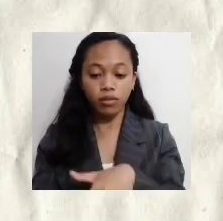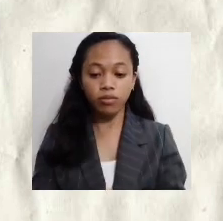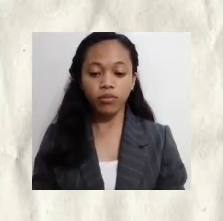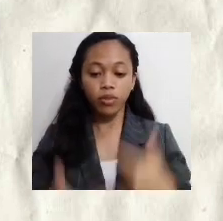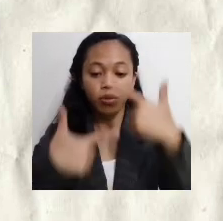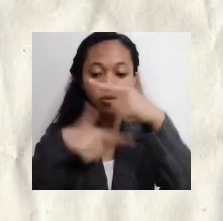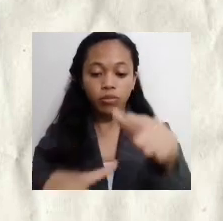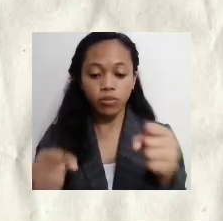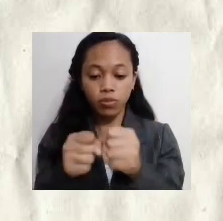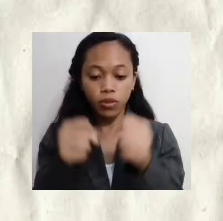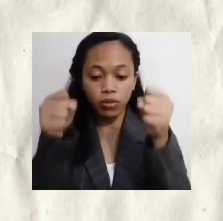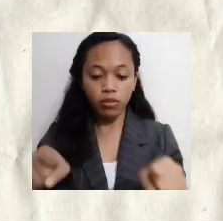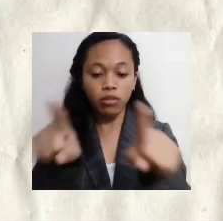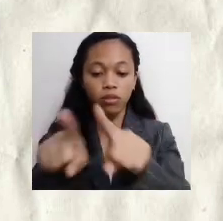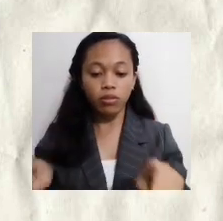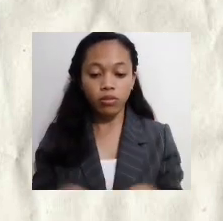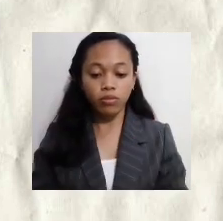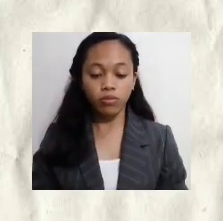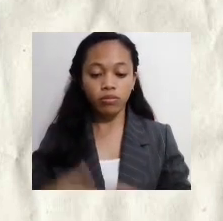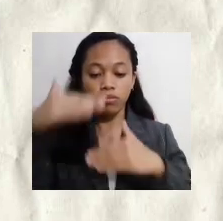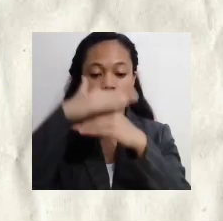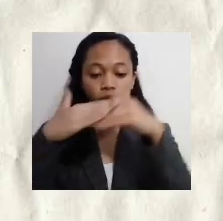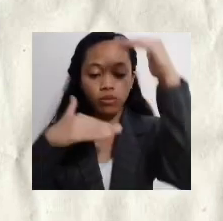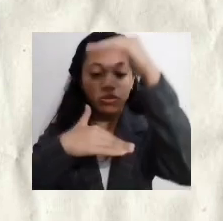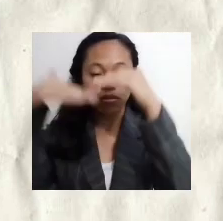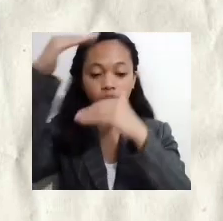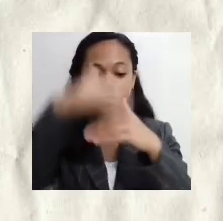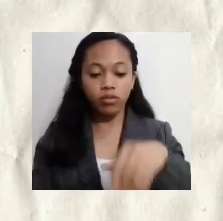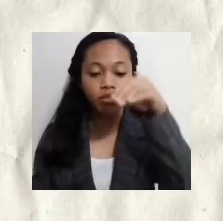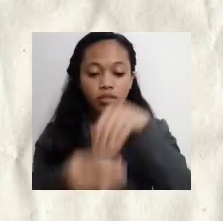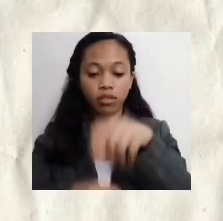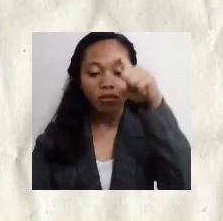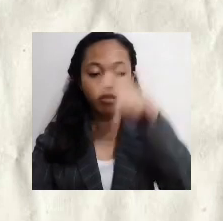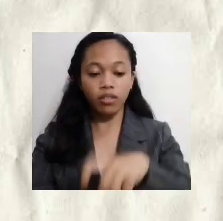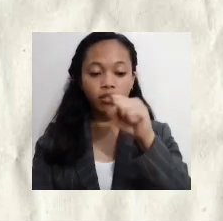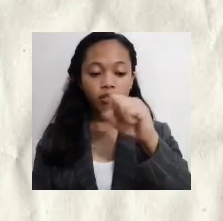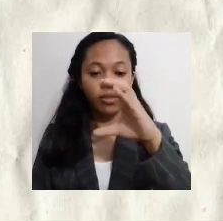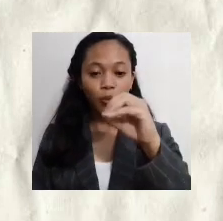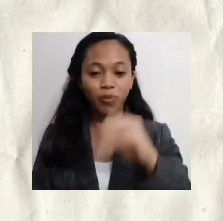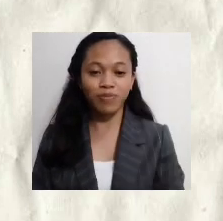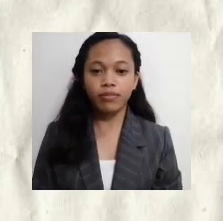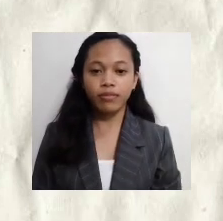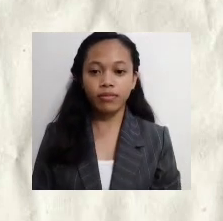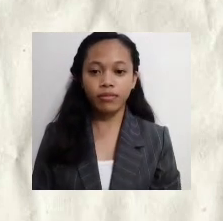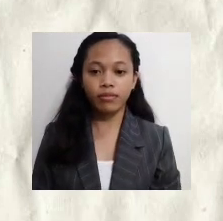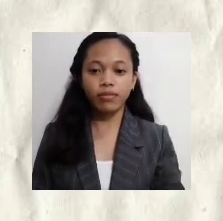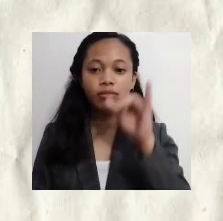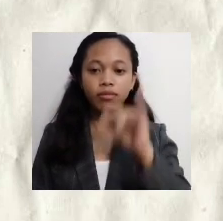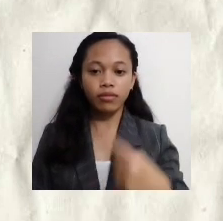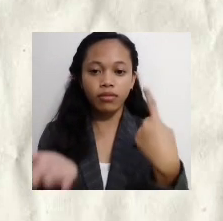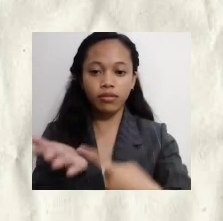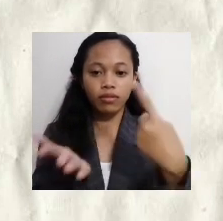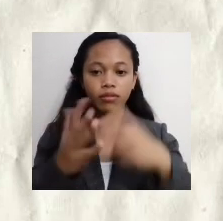your result or findings answer your research questions. So ang purpose man dyan nga nag-study ta is to find